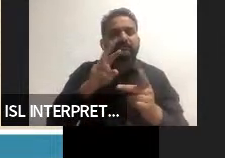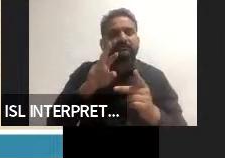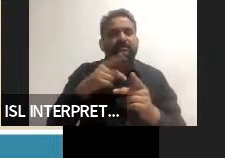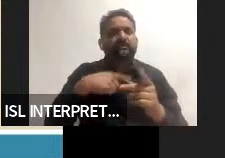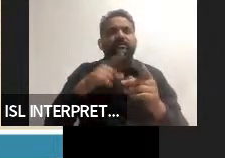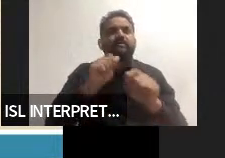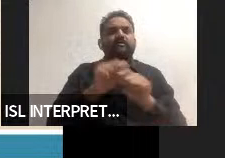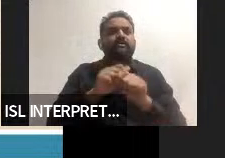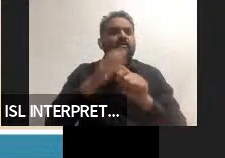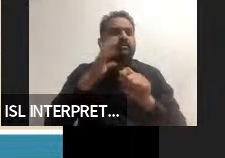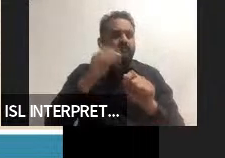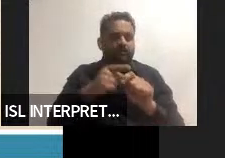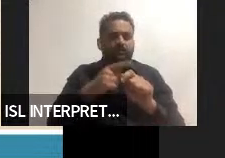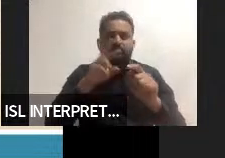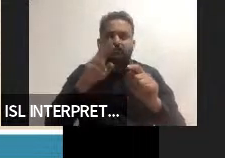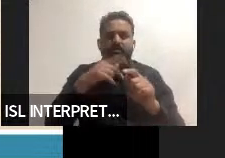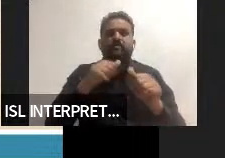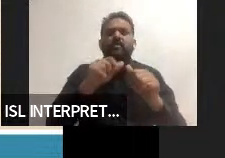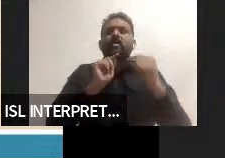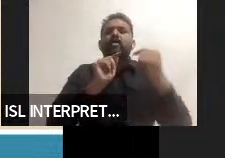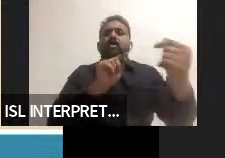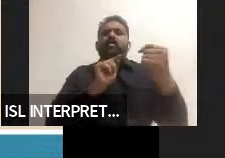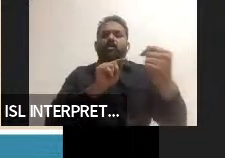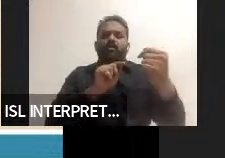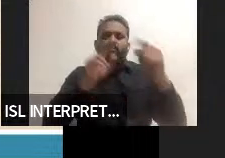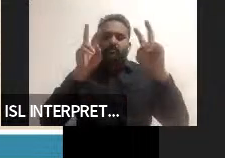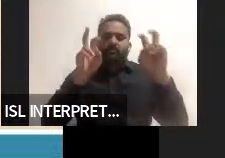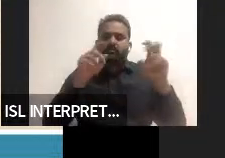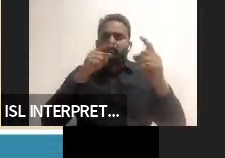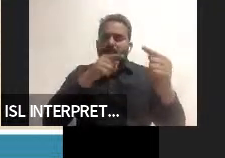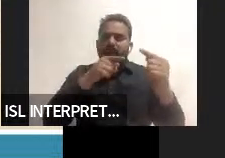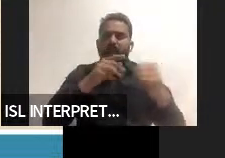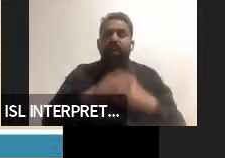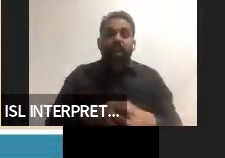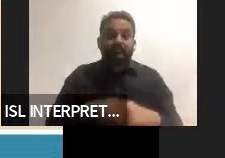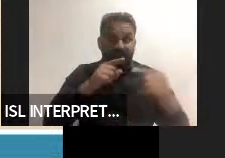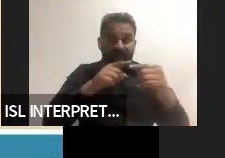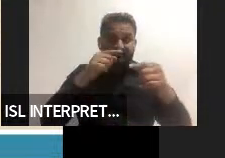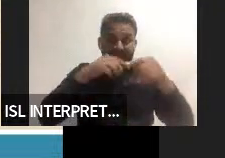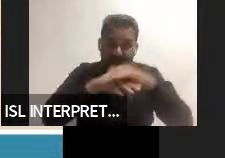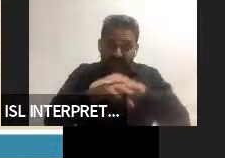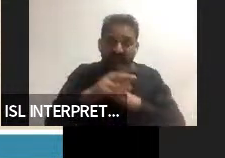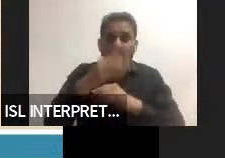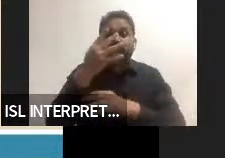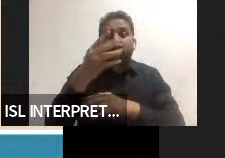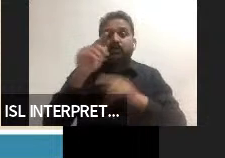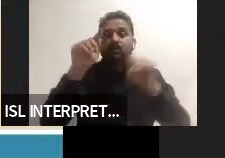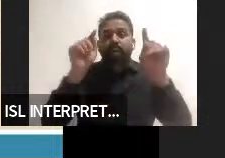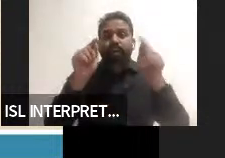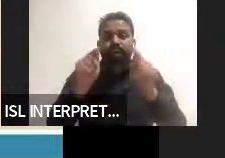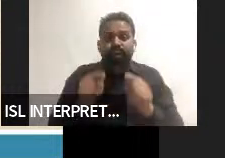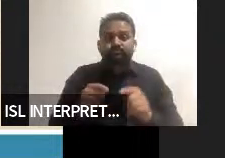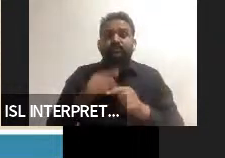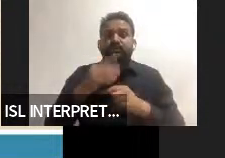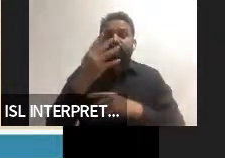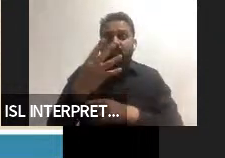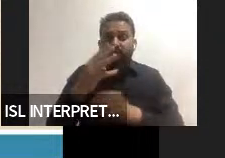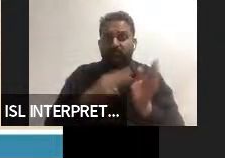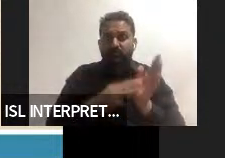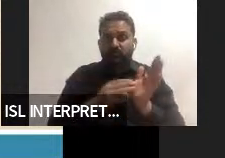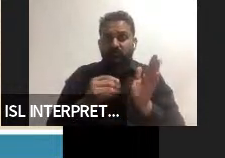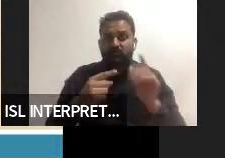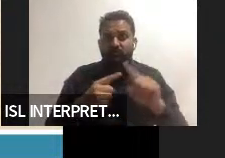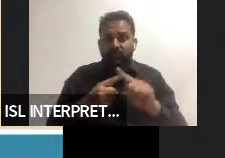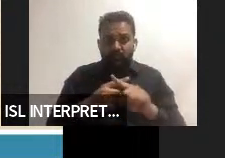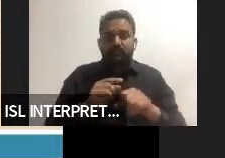call it argument part. In that one, you have 4 issues in the mood, and you have to write your argument one